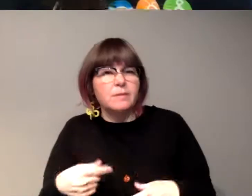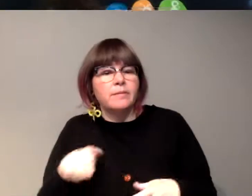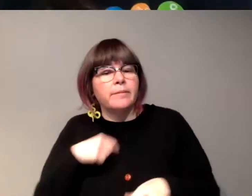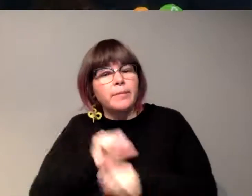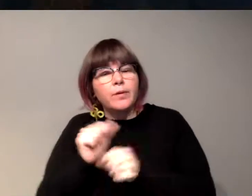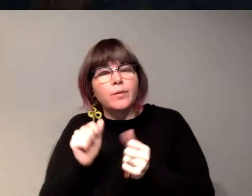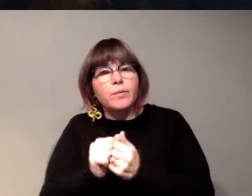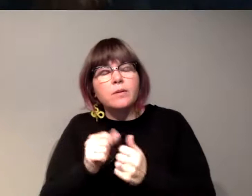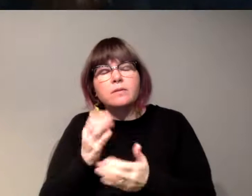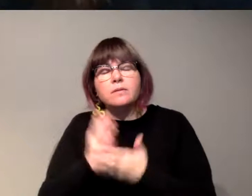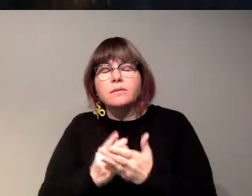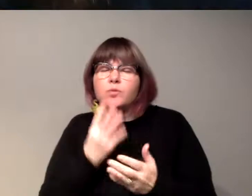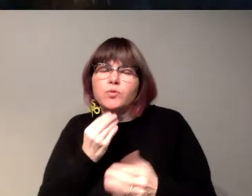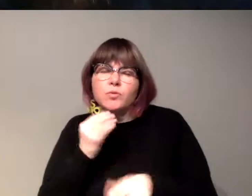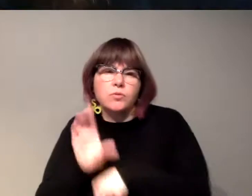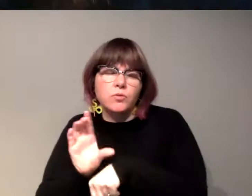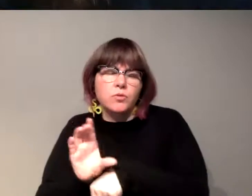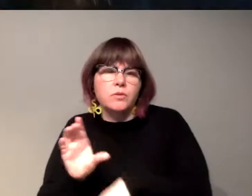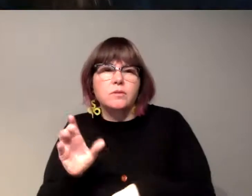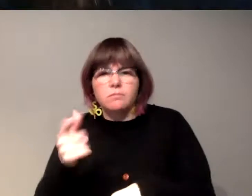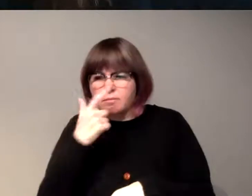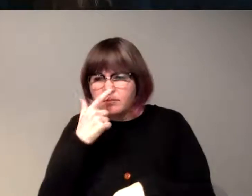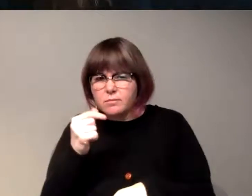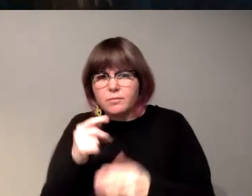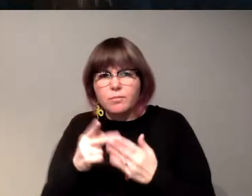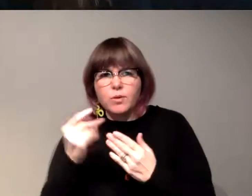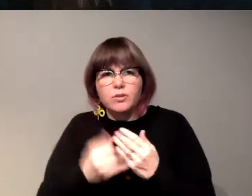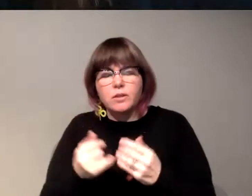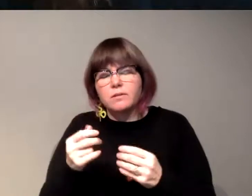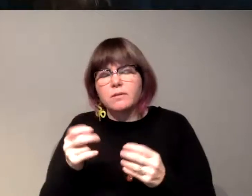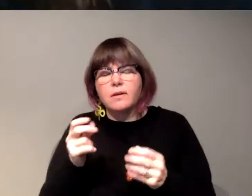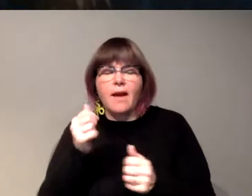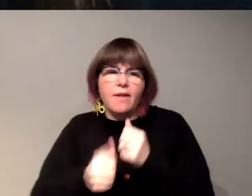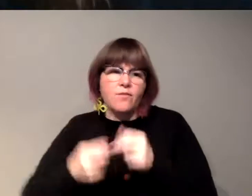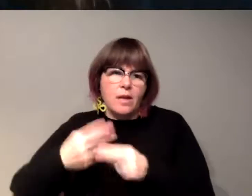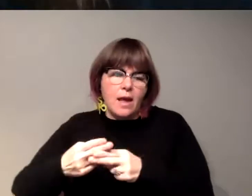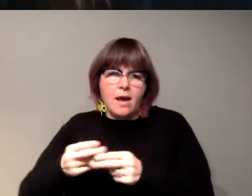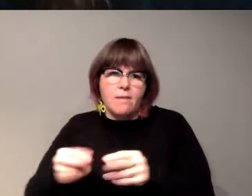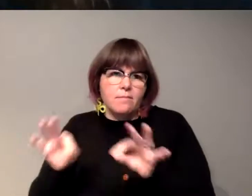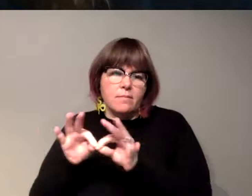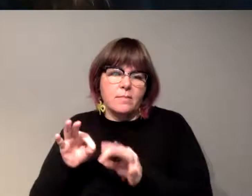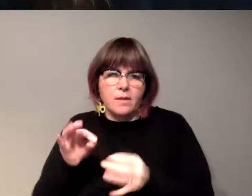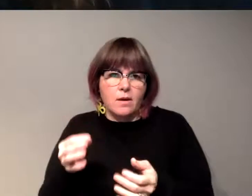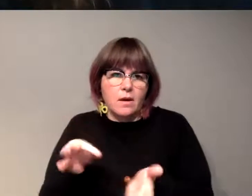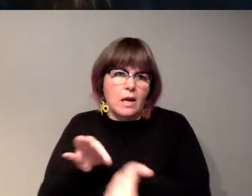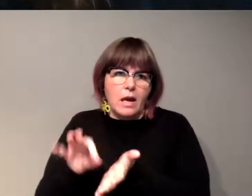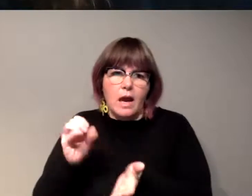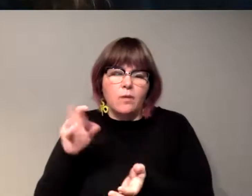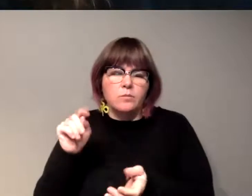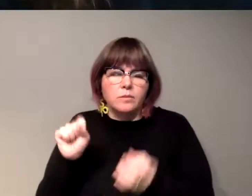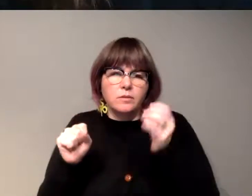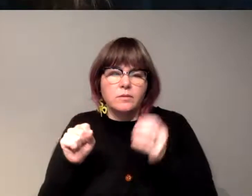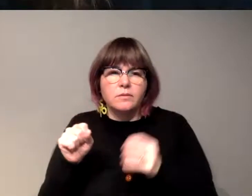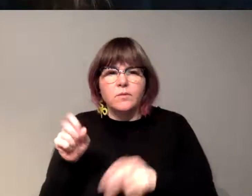some synagogues that are interested in projects like Every Name Counts, which basically looks